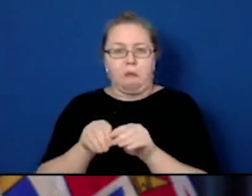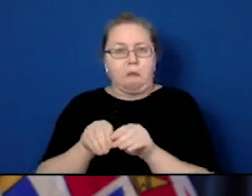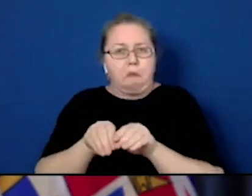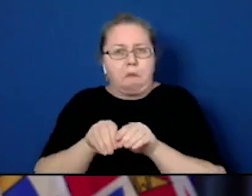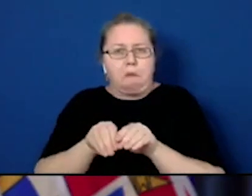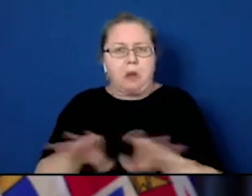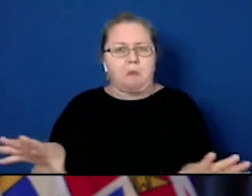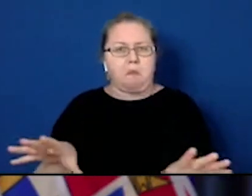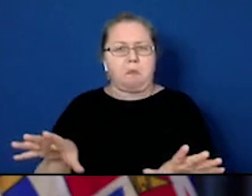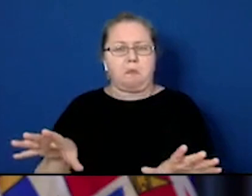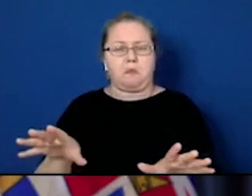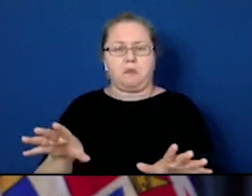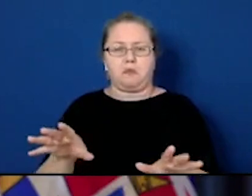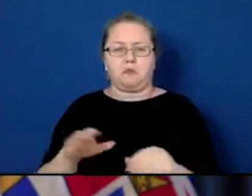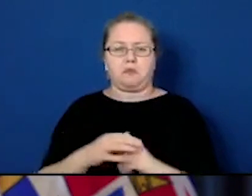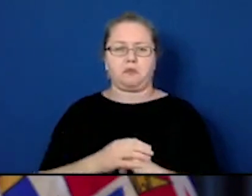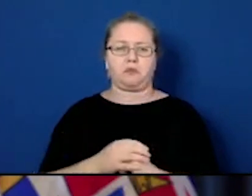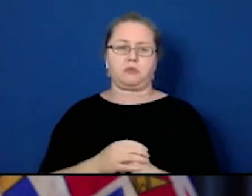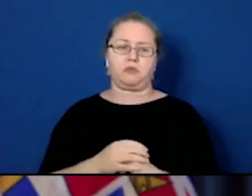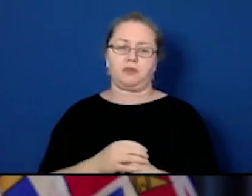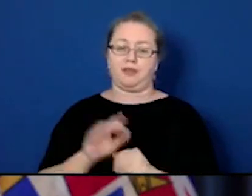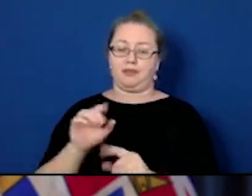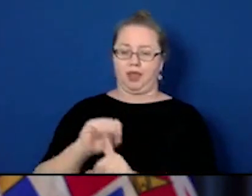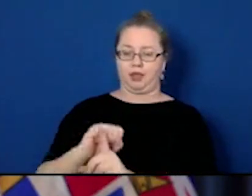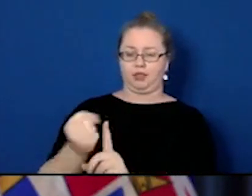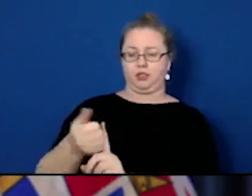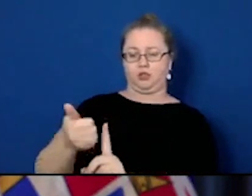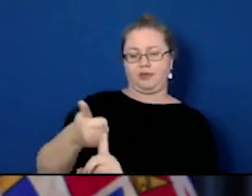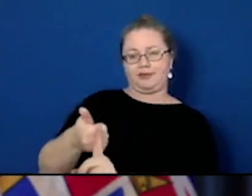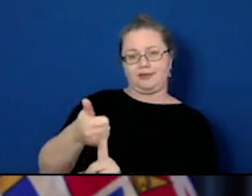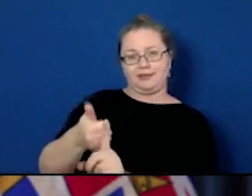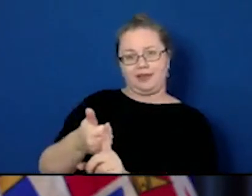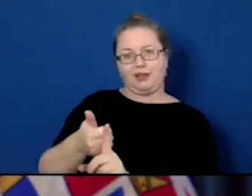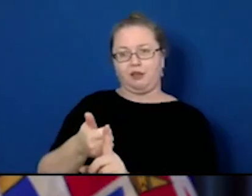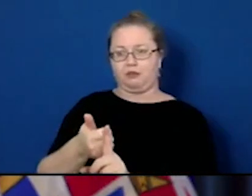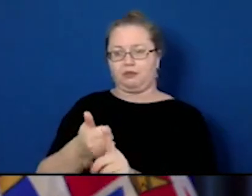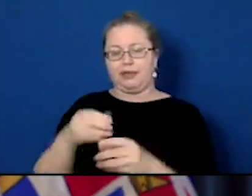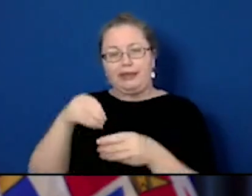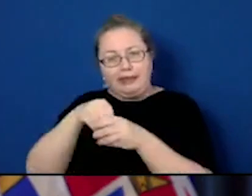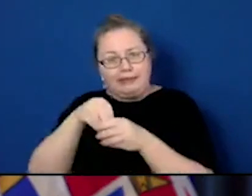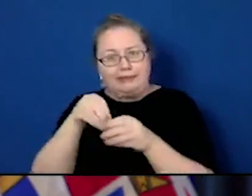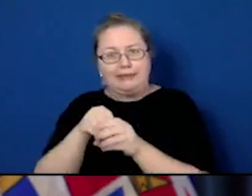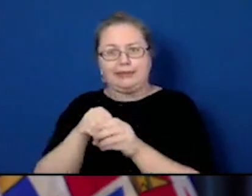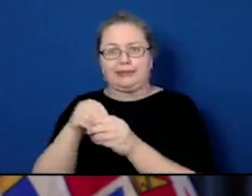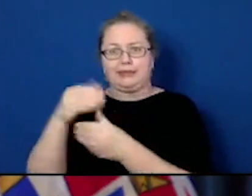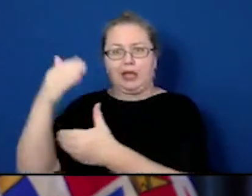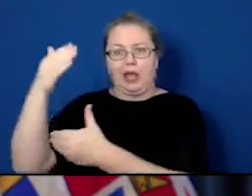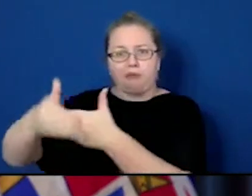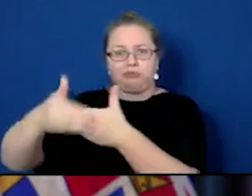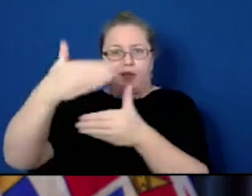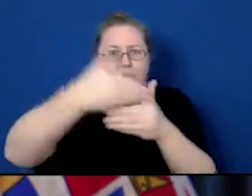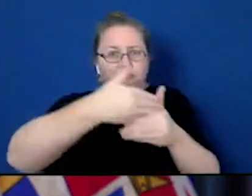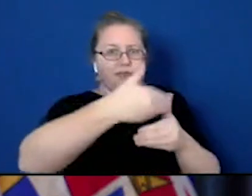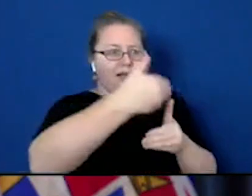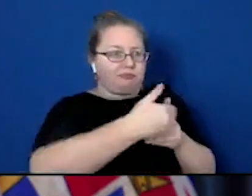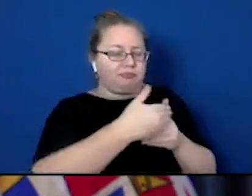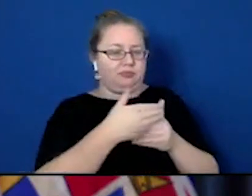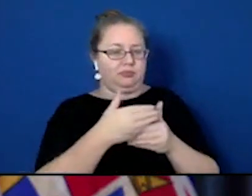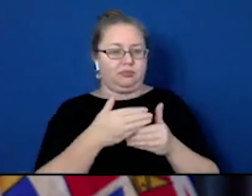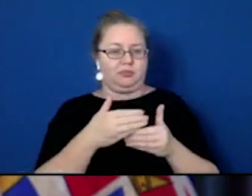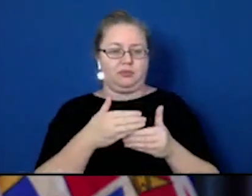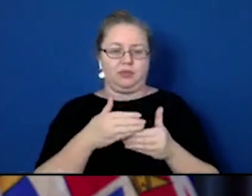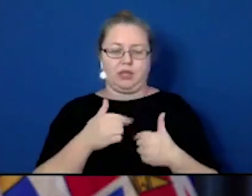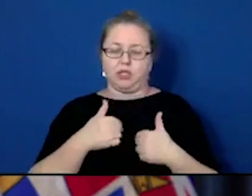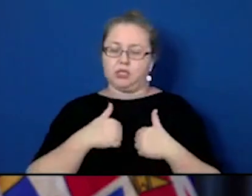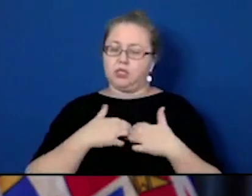events where the situation is what allows it to be spread to so many people. That's why I get so fussed about keeping our